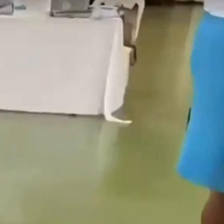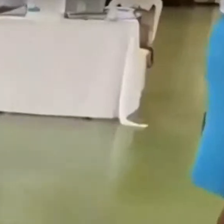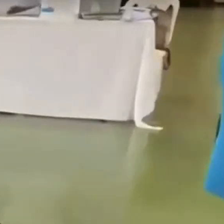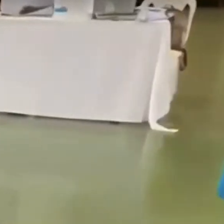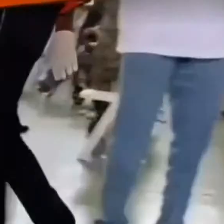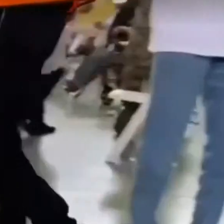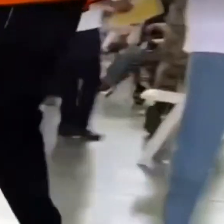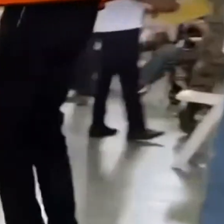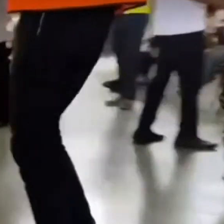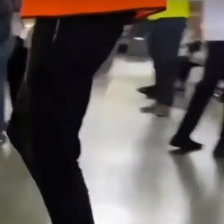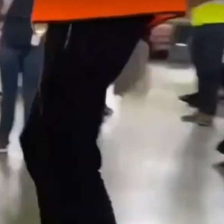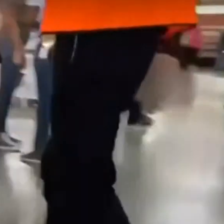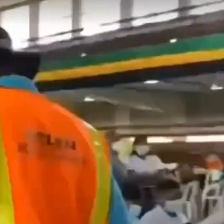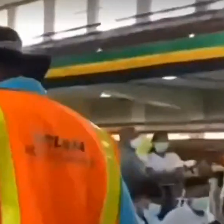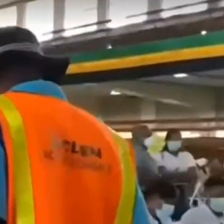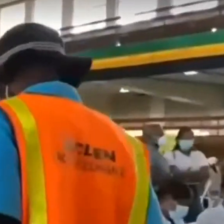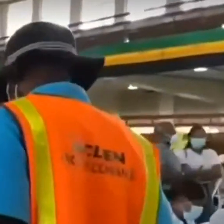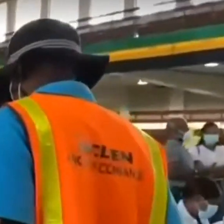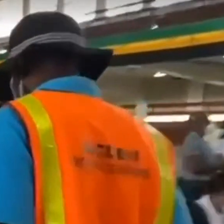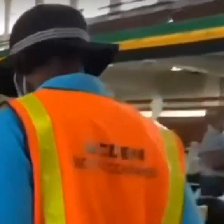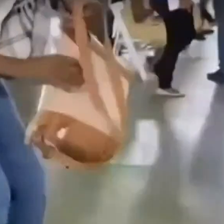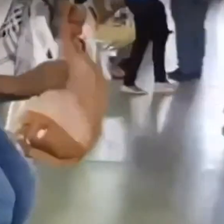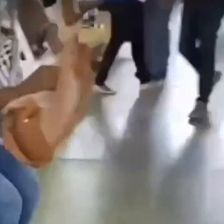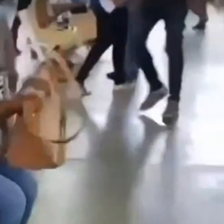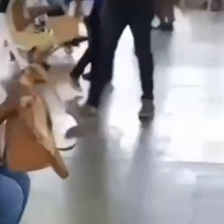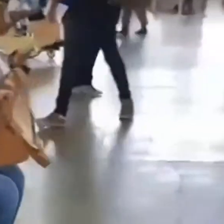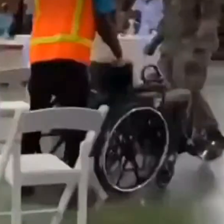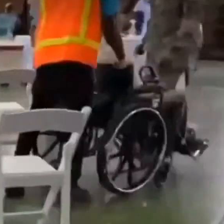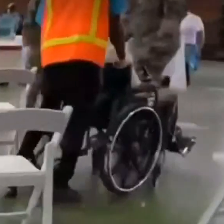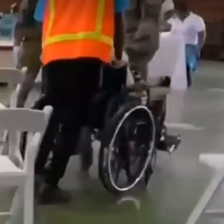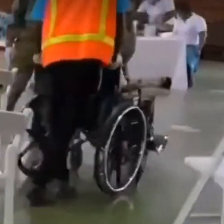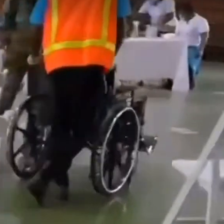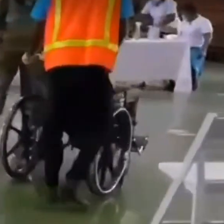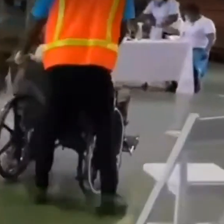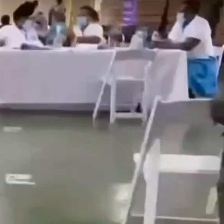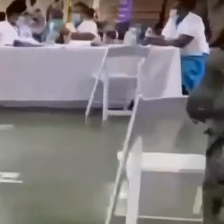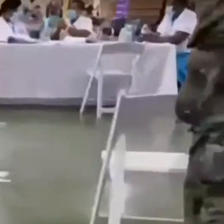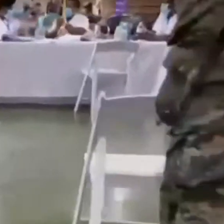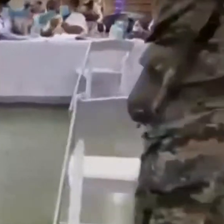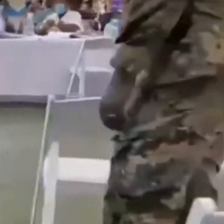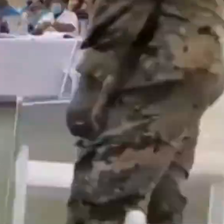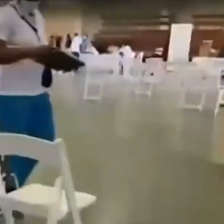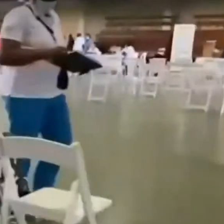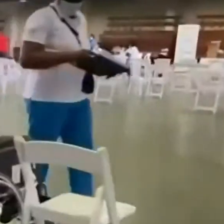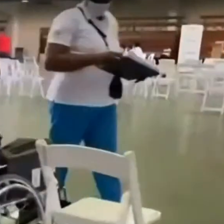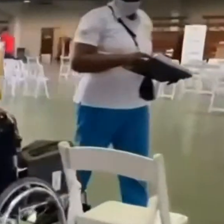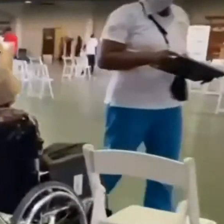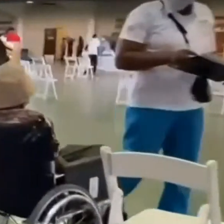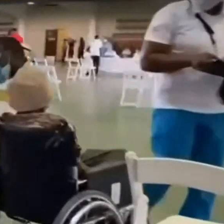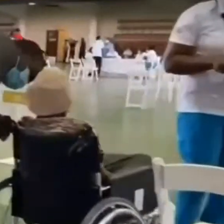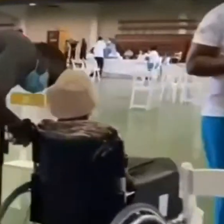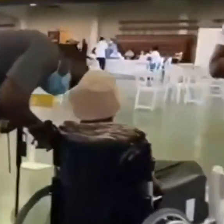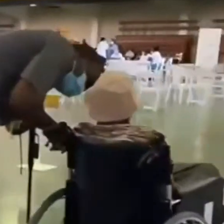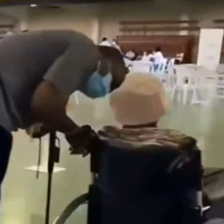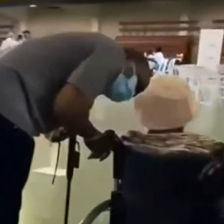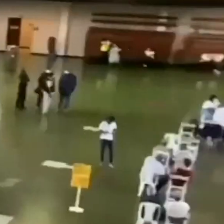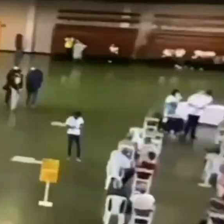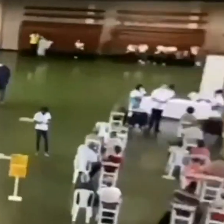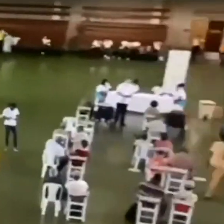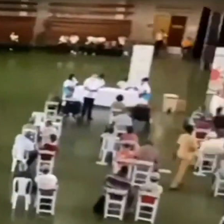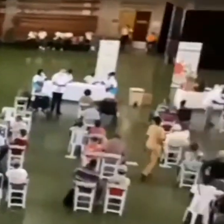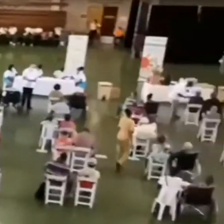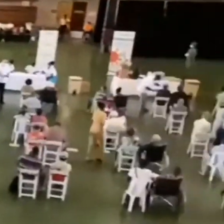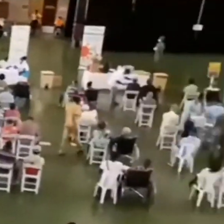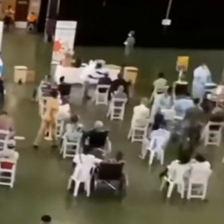act too high and mighty, cause tomorrow I can fall down on my face. So in everything,